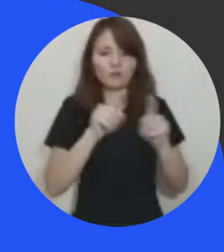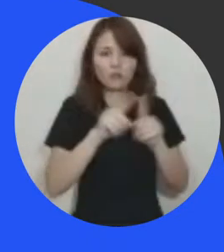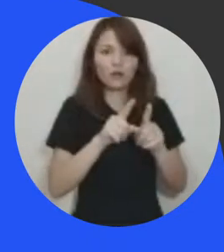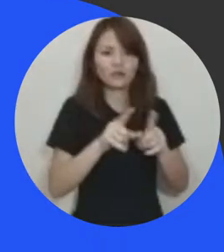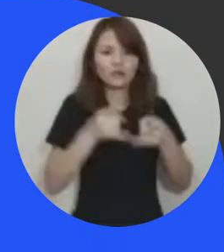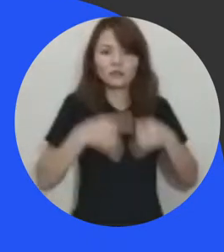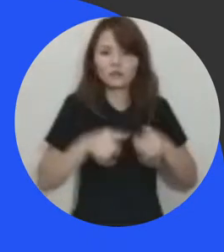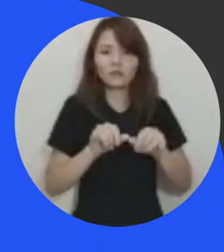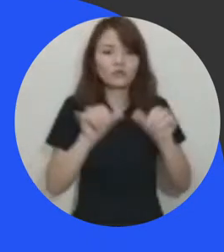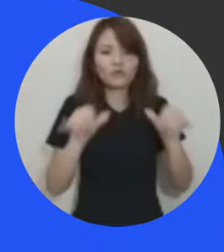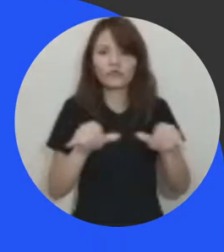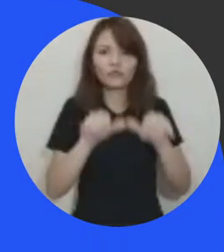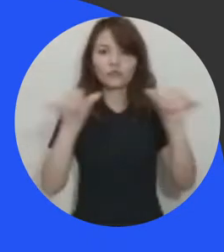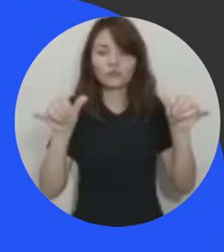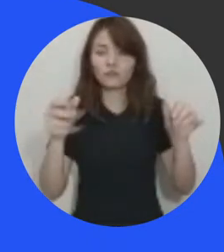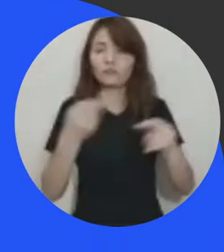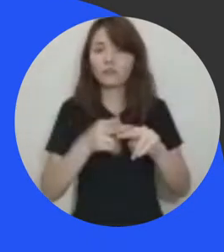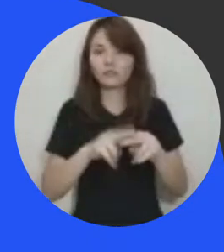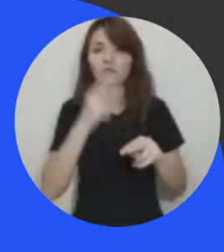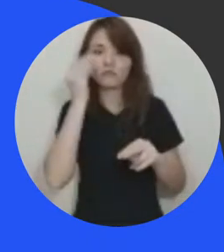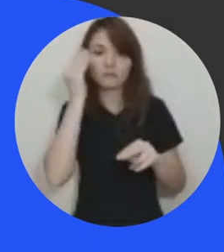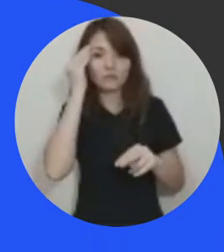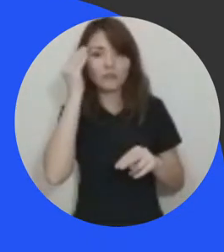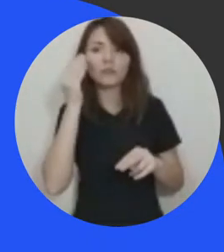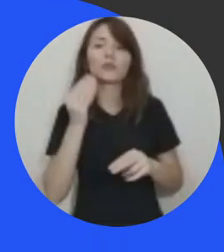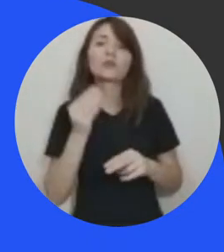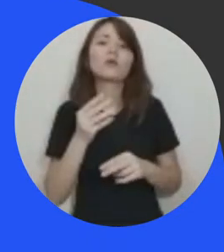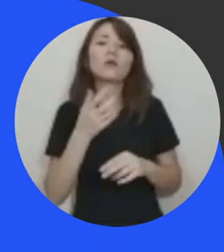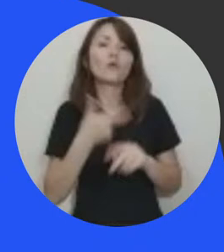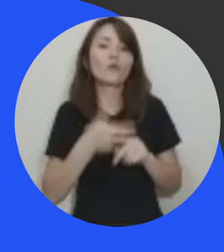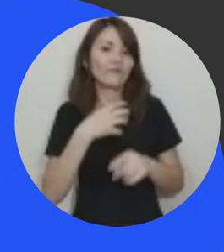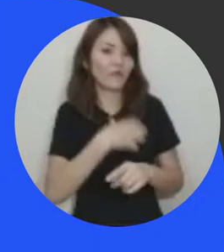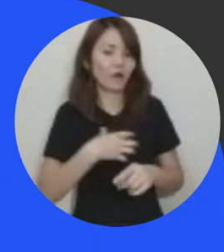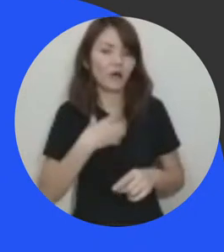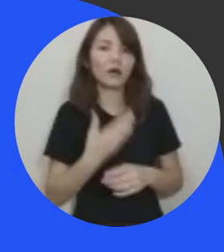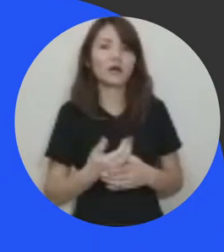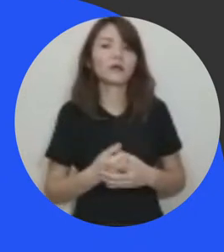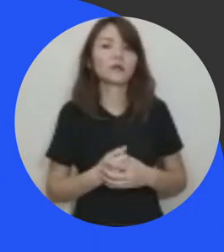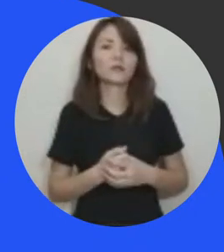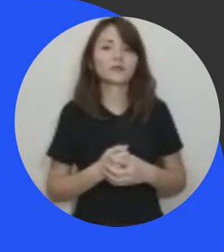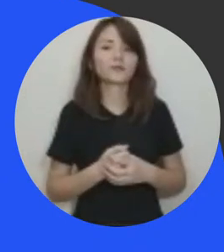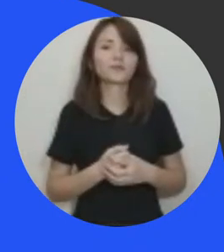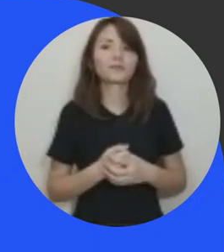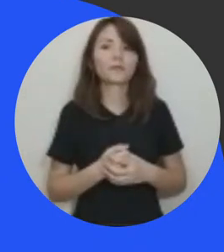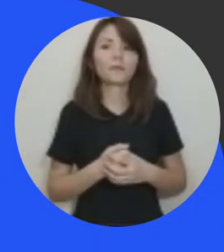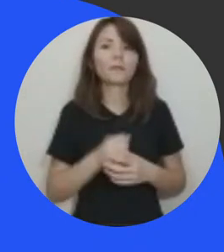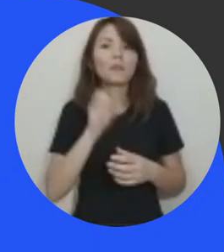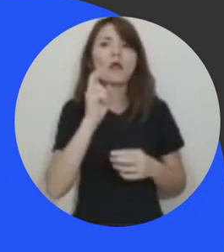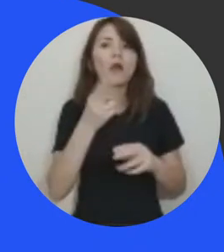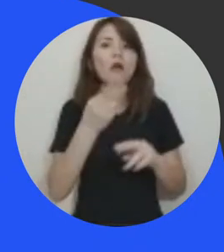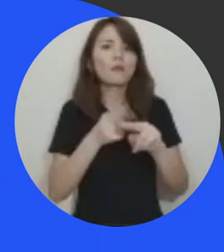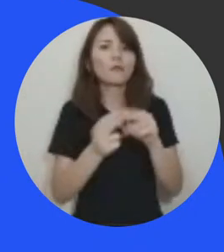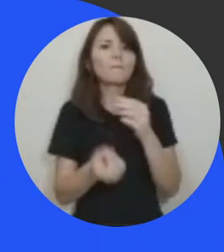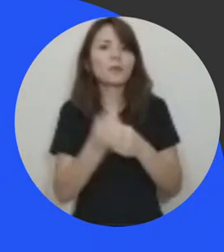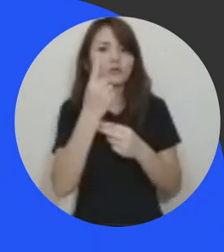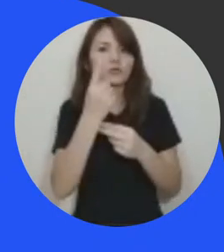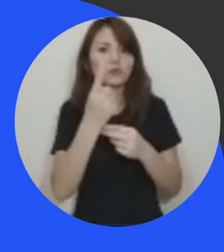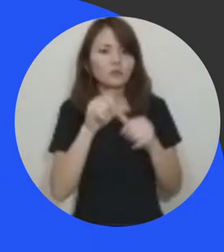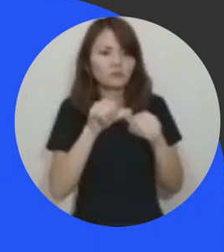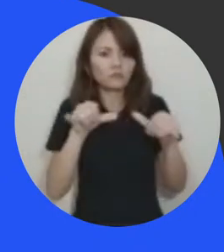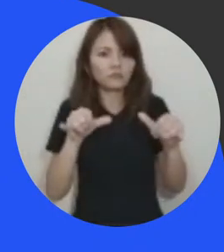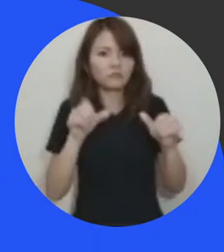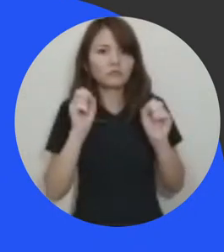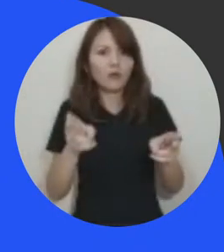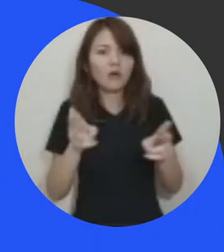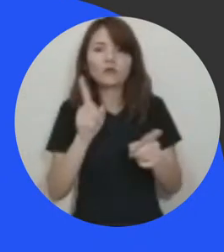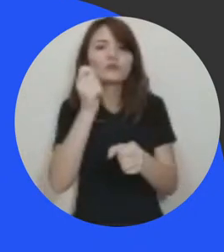important because as that copying is happening, what the virus is having to do is to copy its